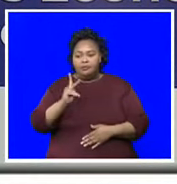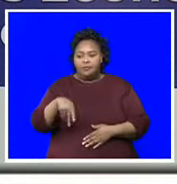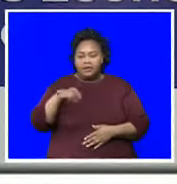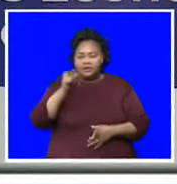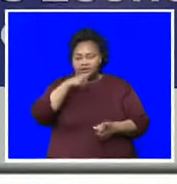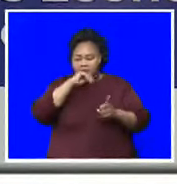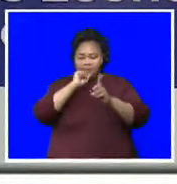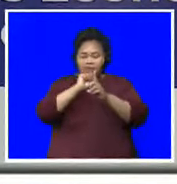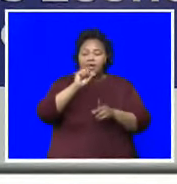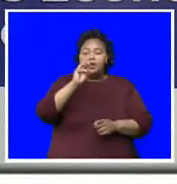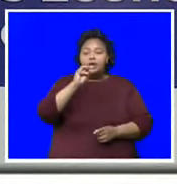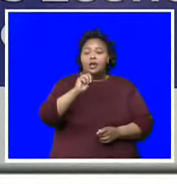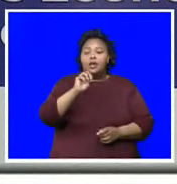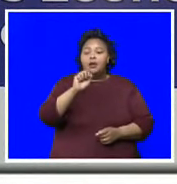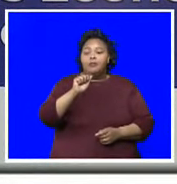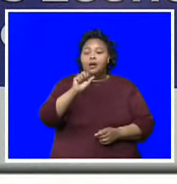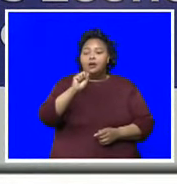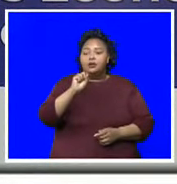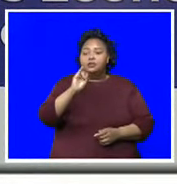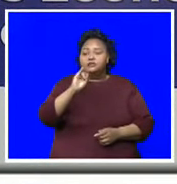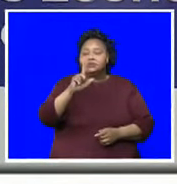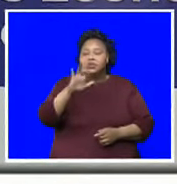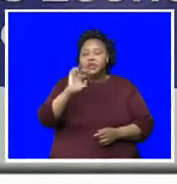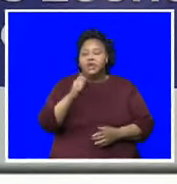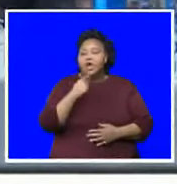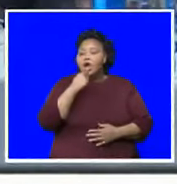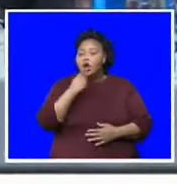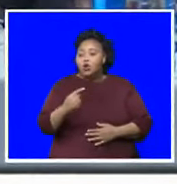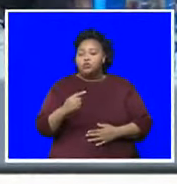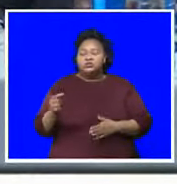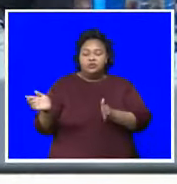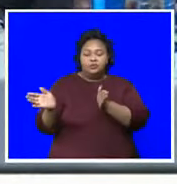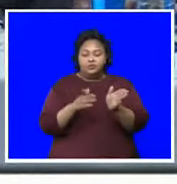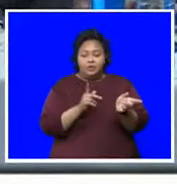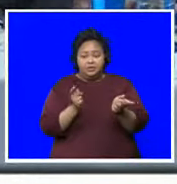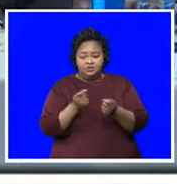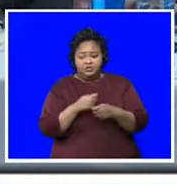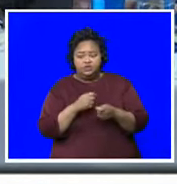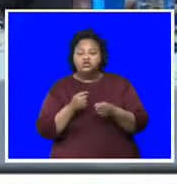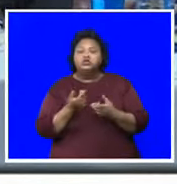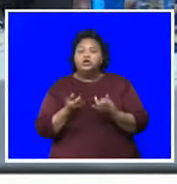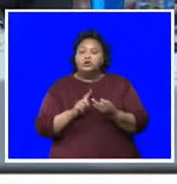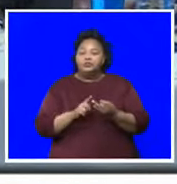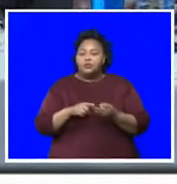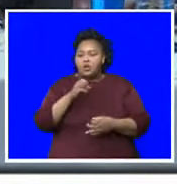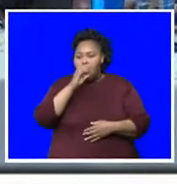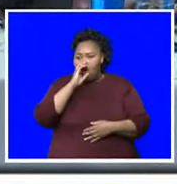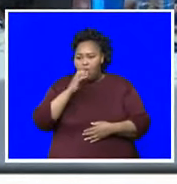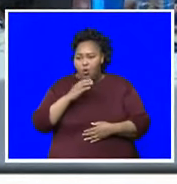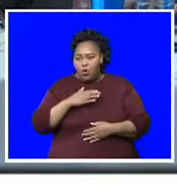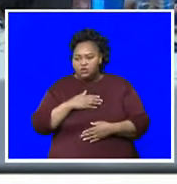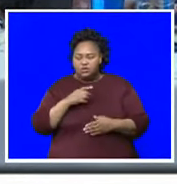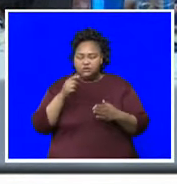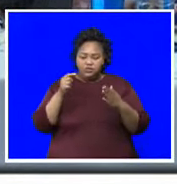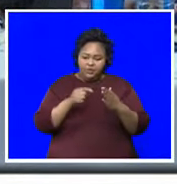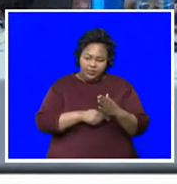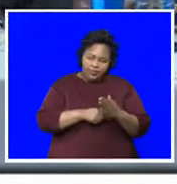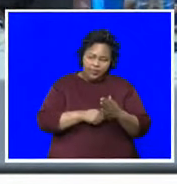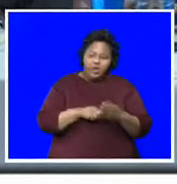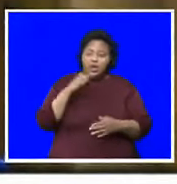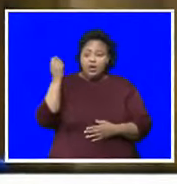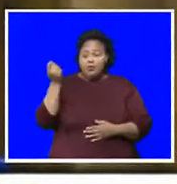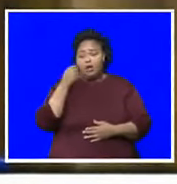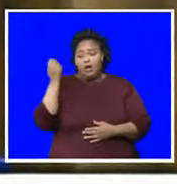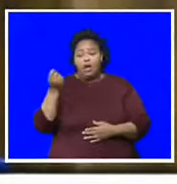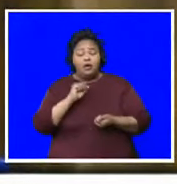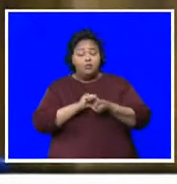Nelson Masilela, says some of the effects of climate change is the shortage of water in the rural areas. This is one